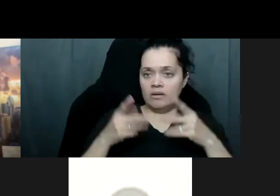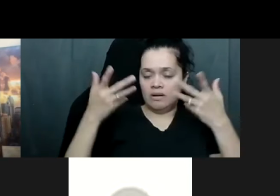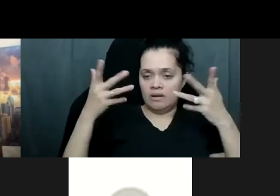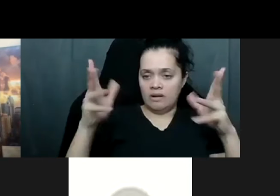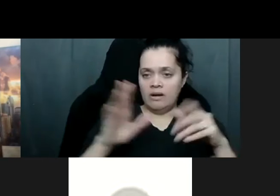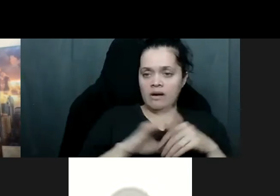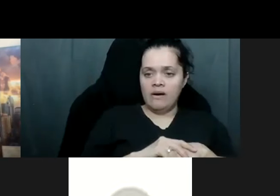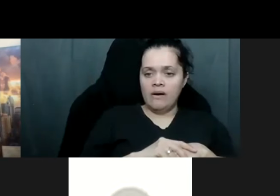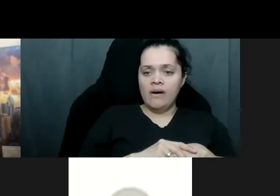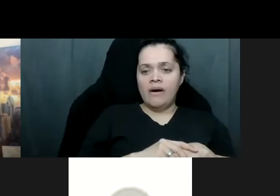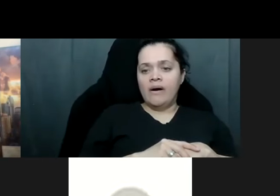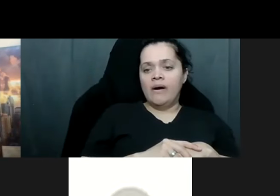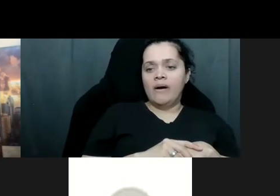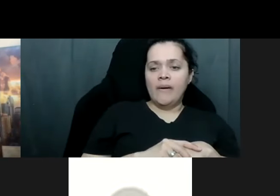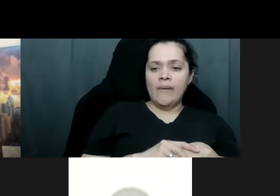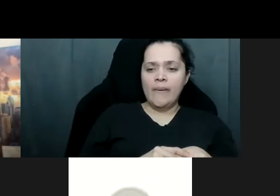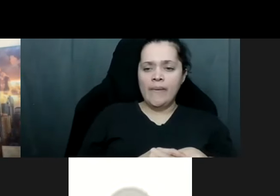places.